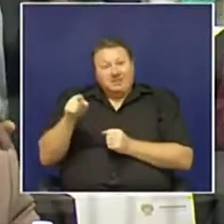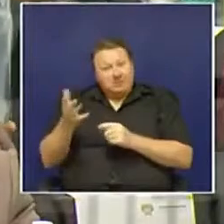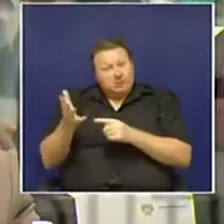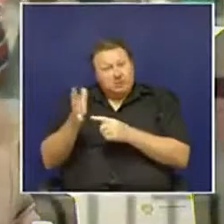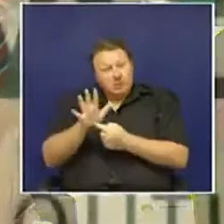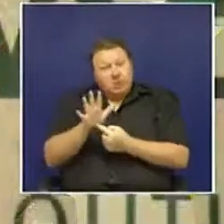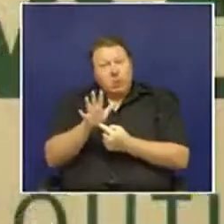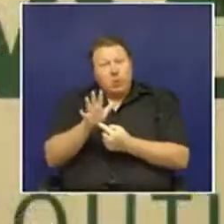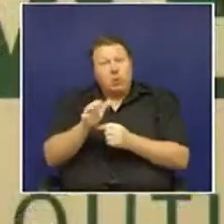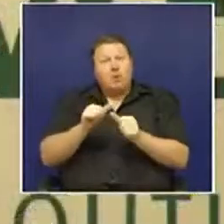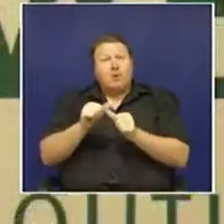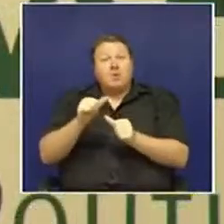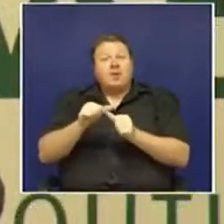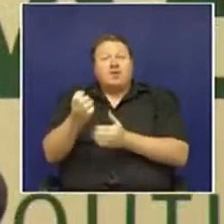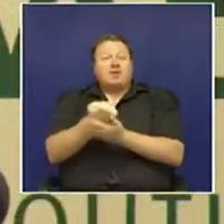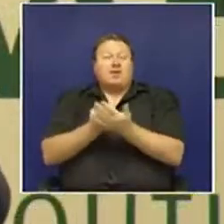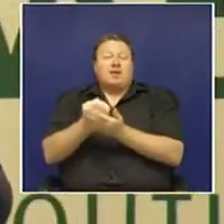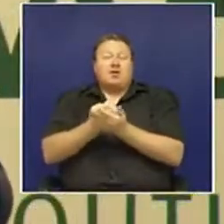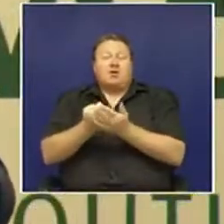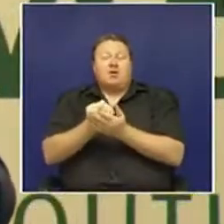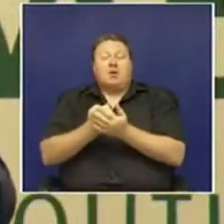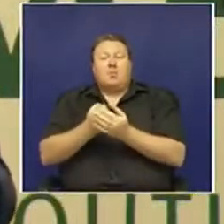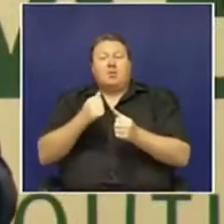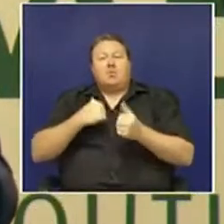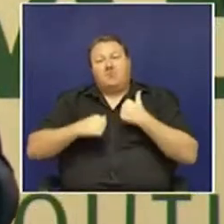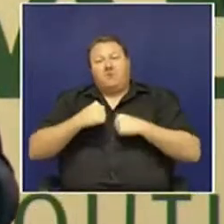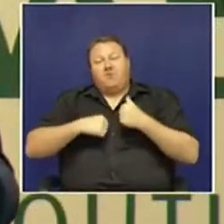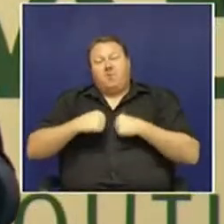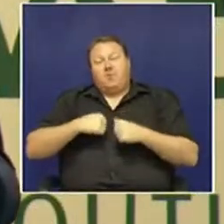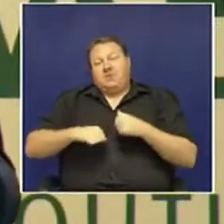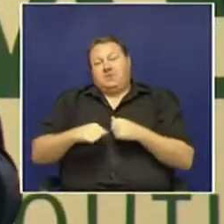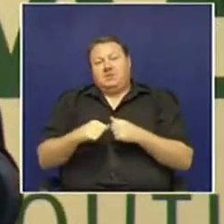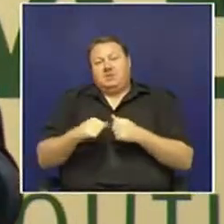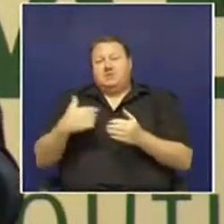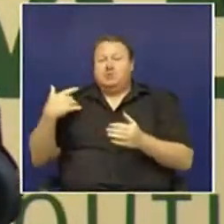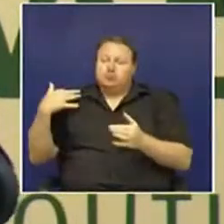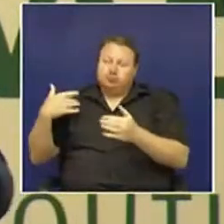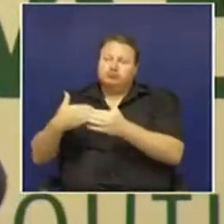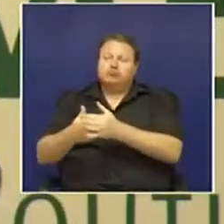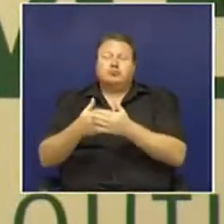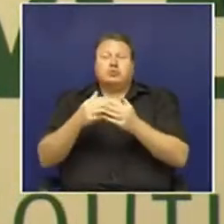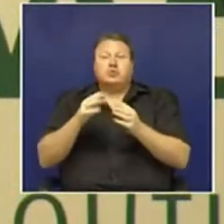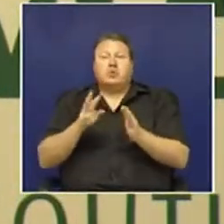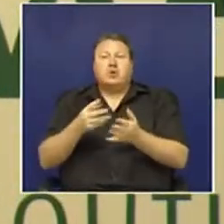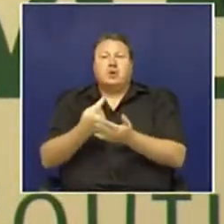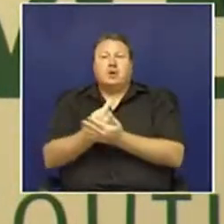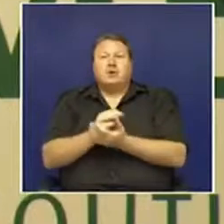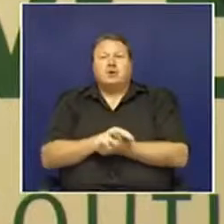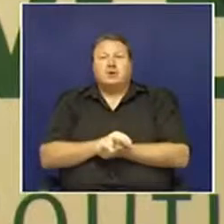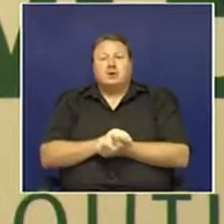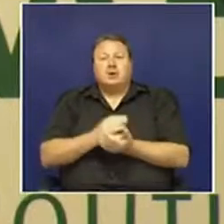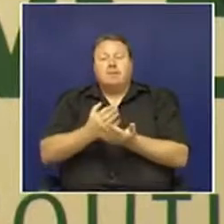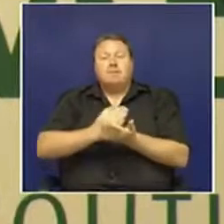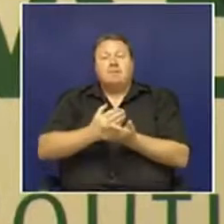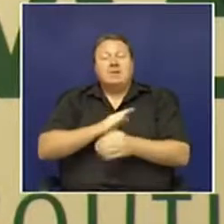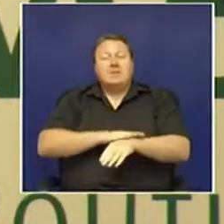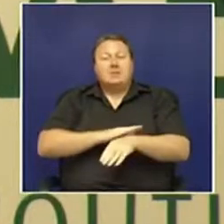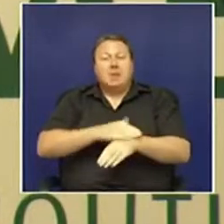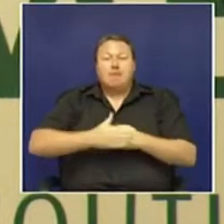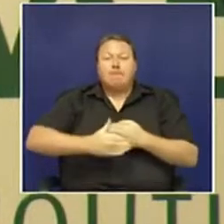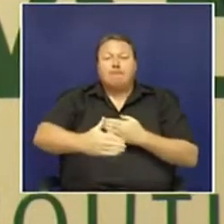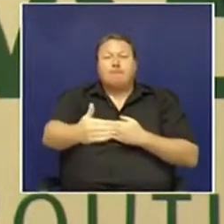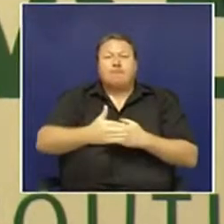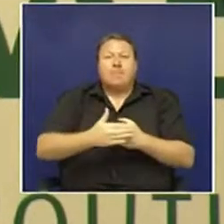performance from the second half of 2025. Over the medium term, growth is expected to